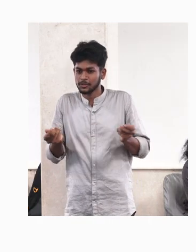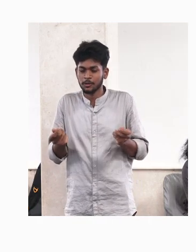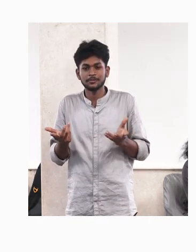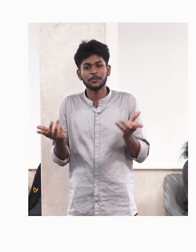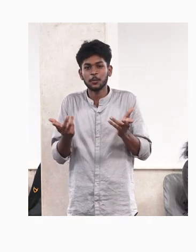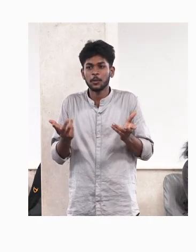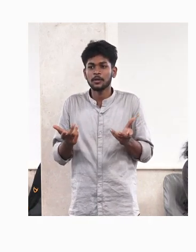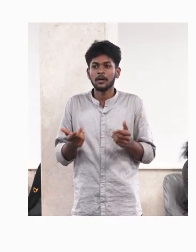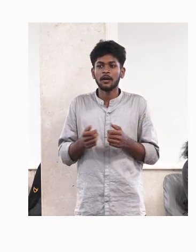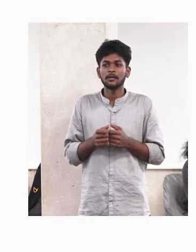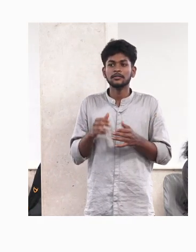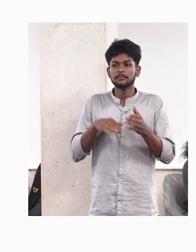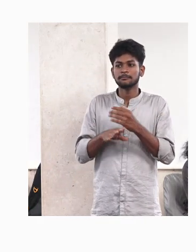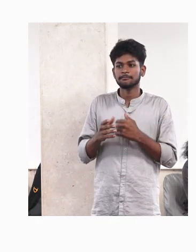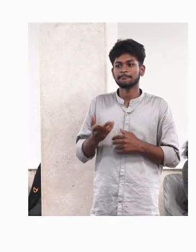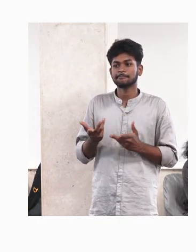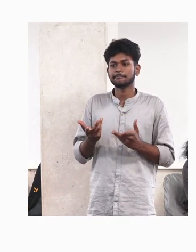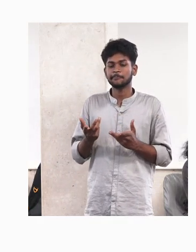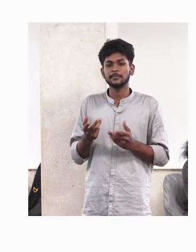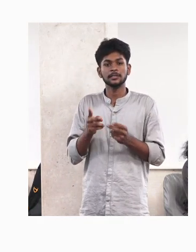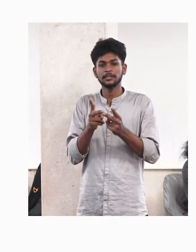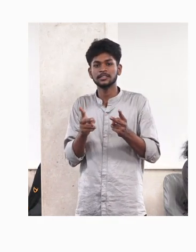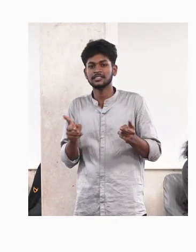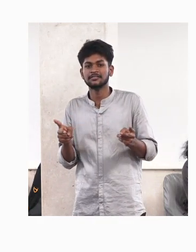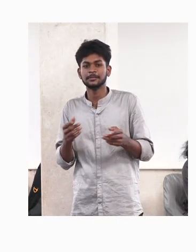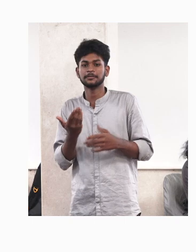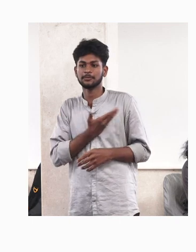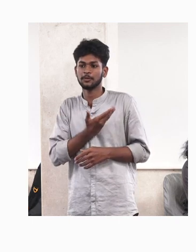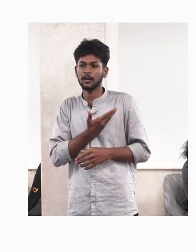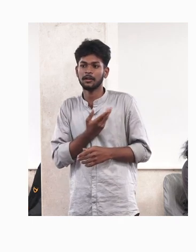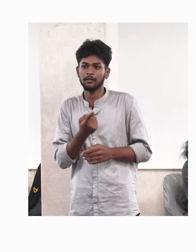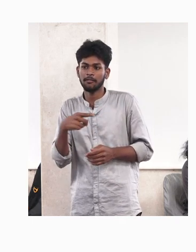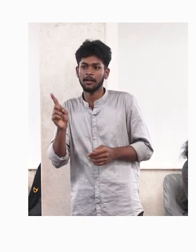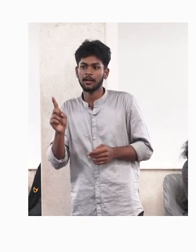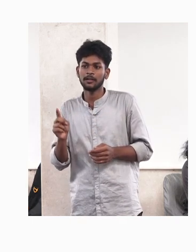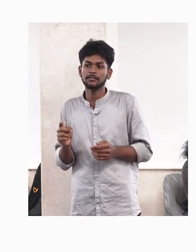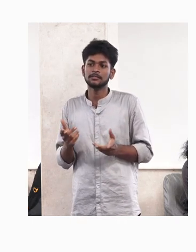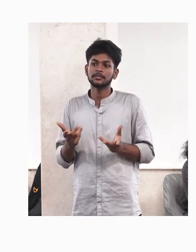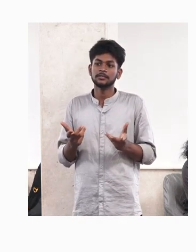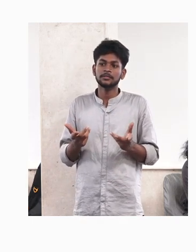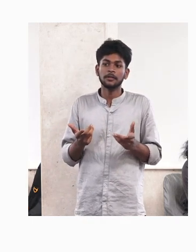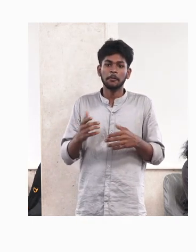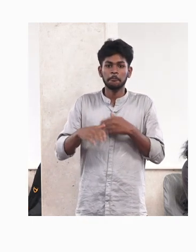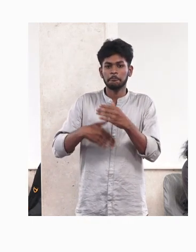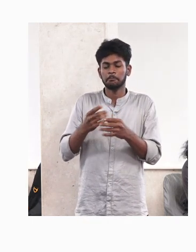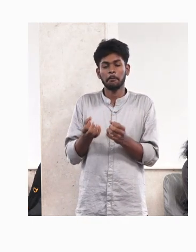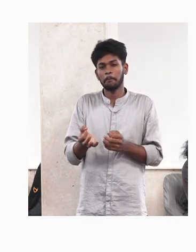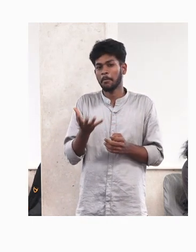right diagnosis, the right medicine, and that's all in the place that doesn't function very well.